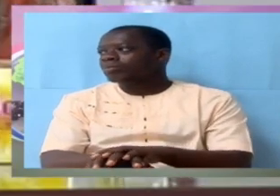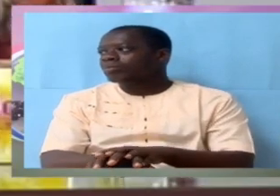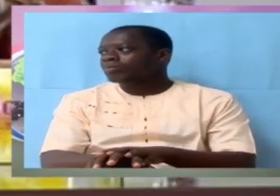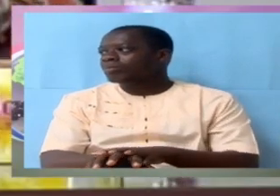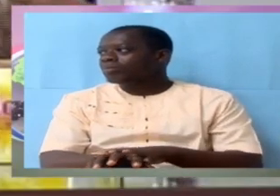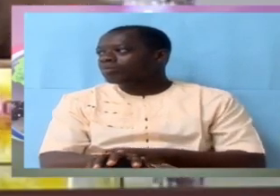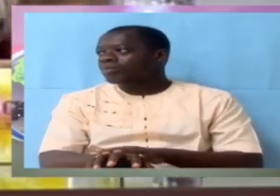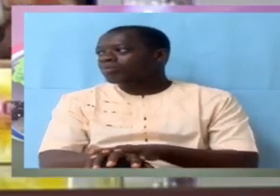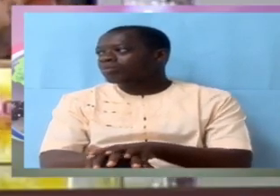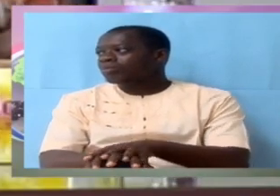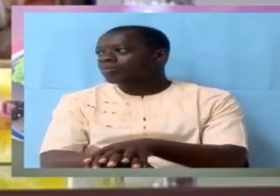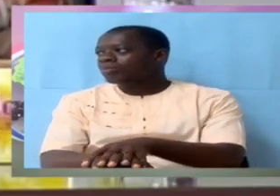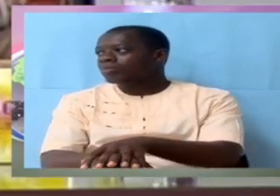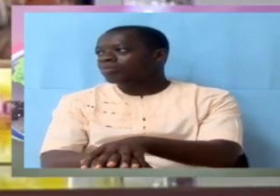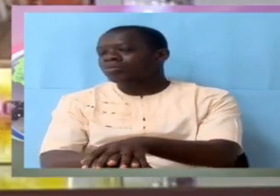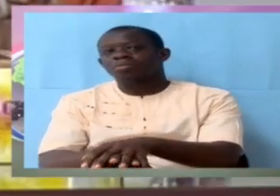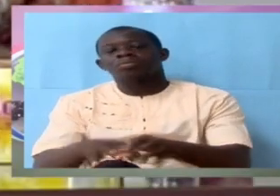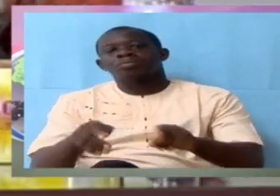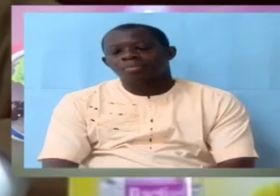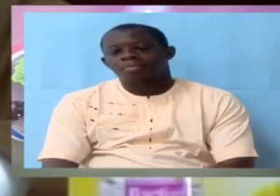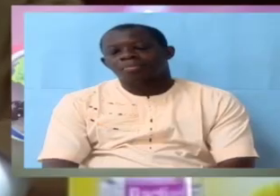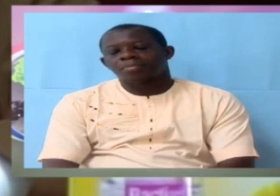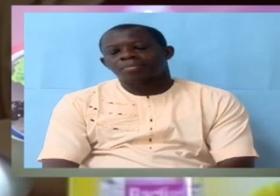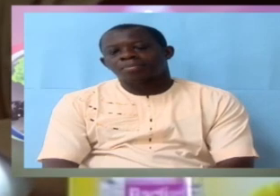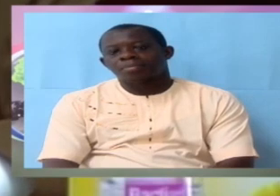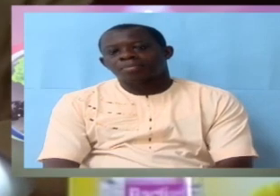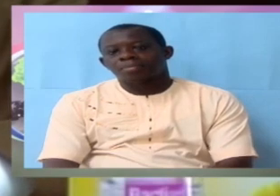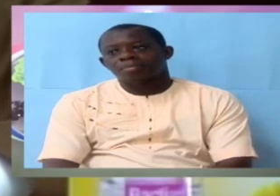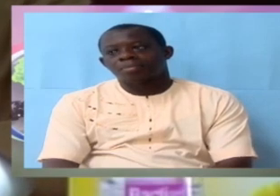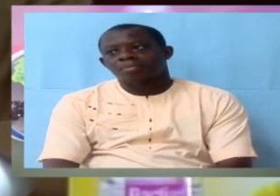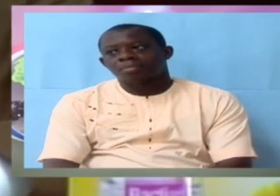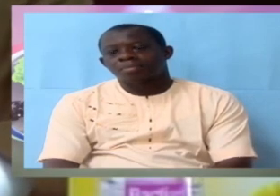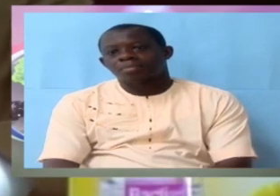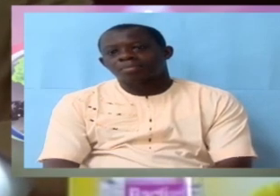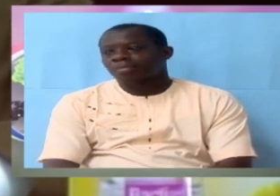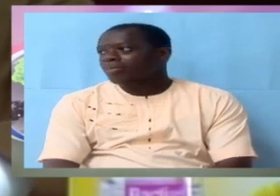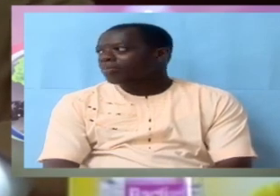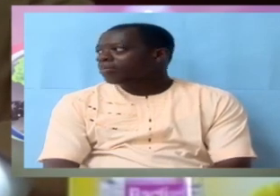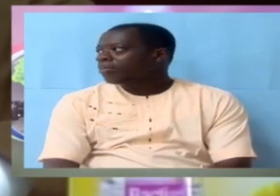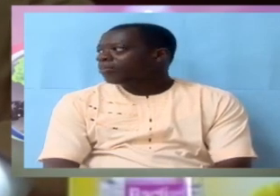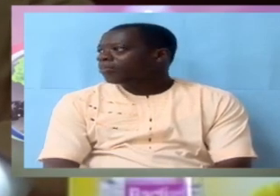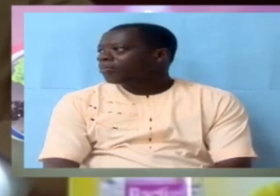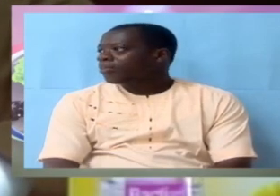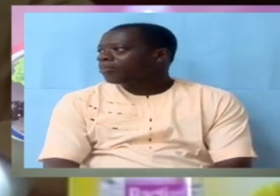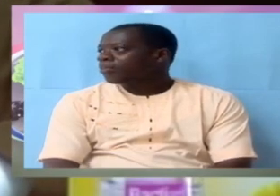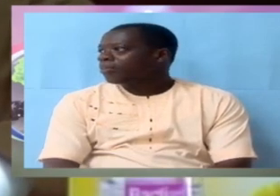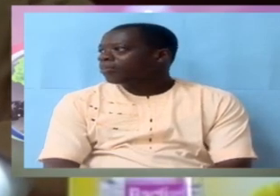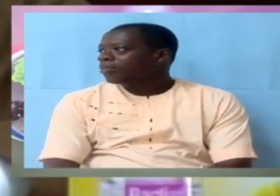Commission just before the break ends. Thank you. It's a bit clearer now. So we